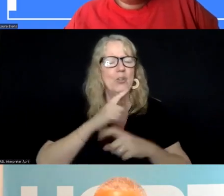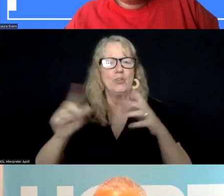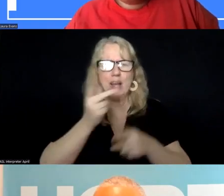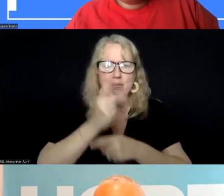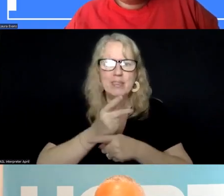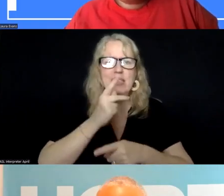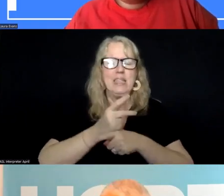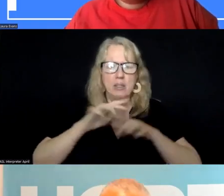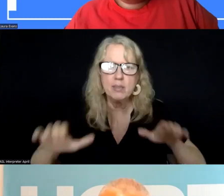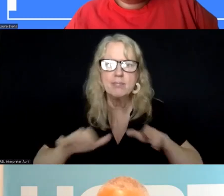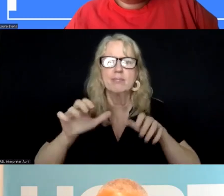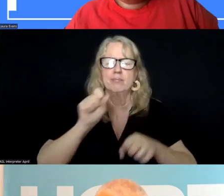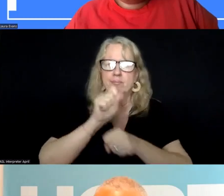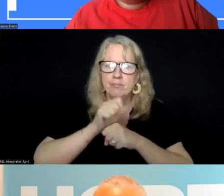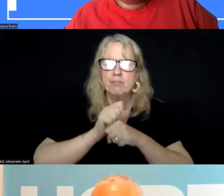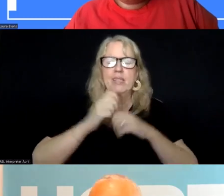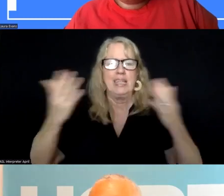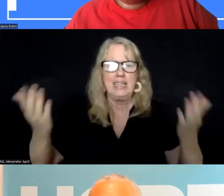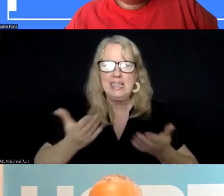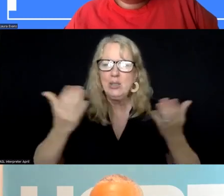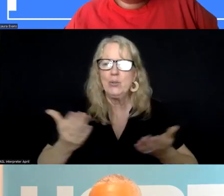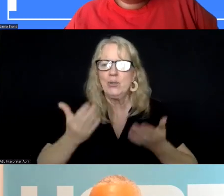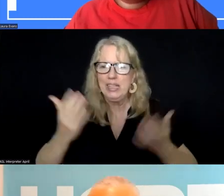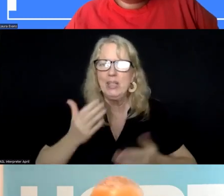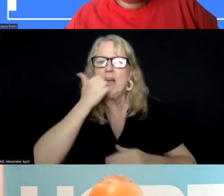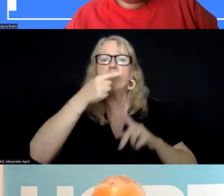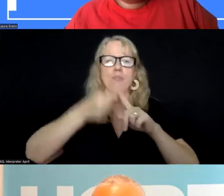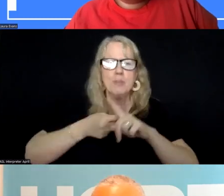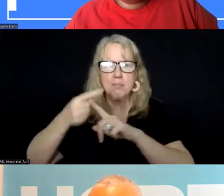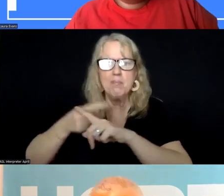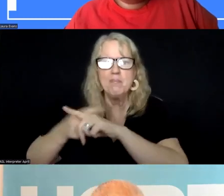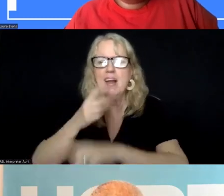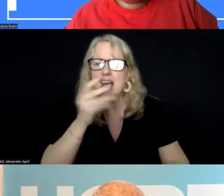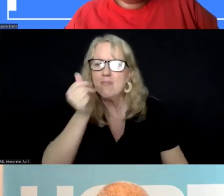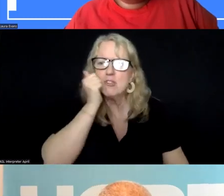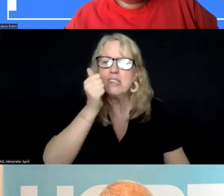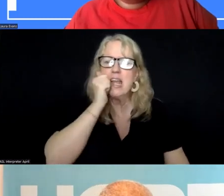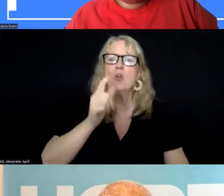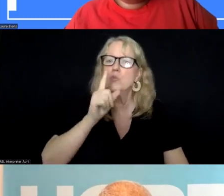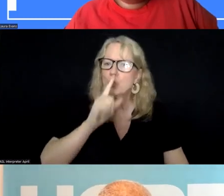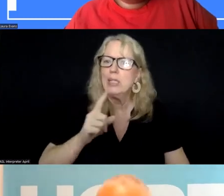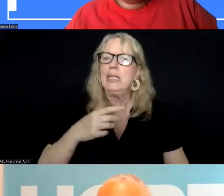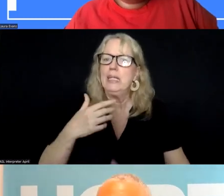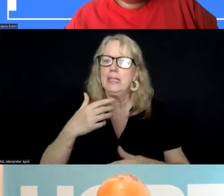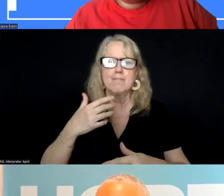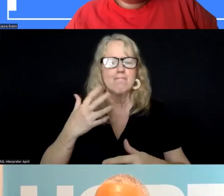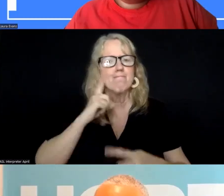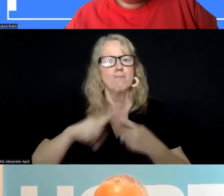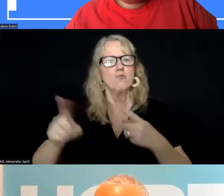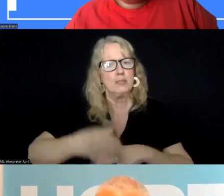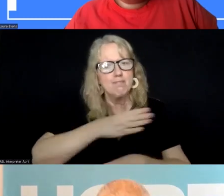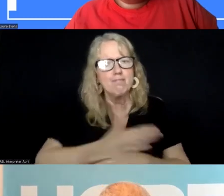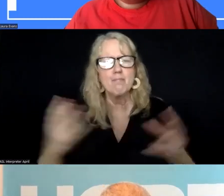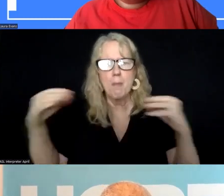a darn, of being here every month and every day to really increase the